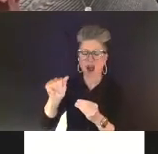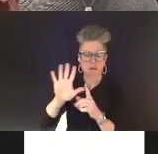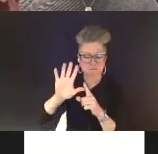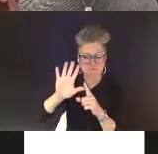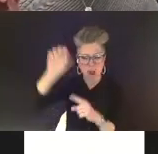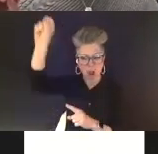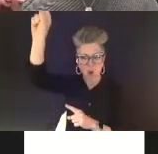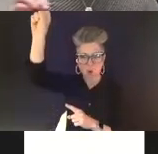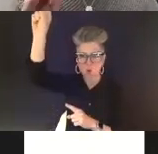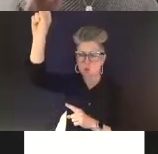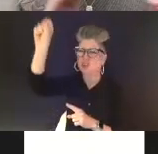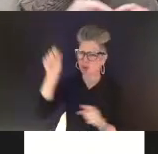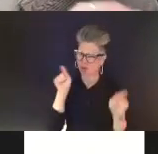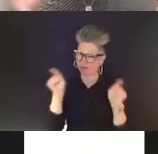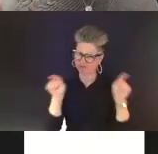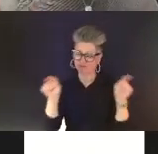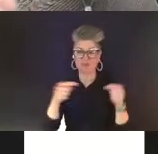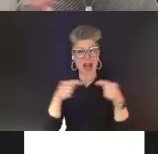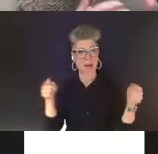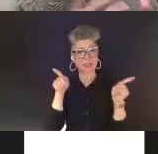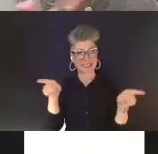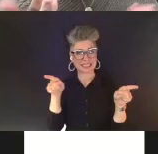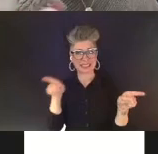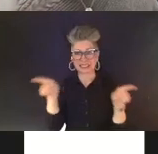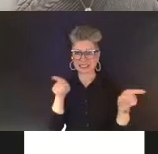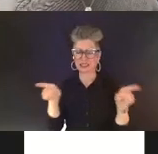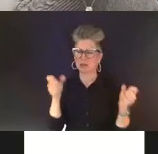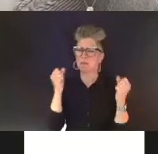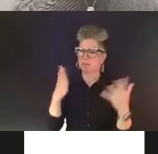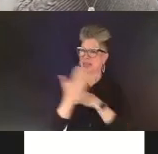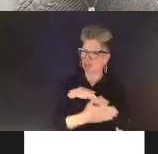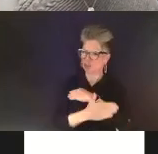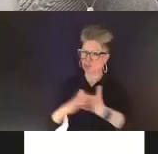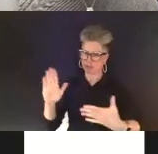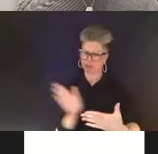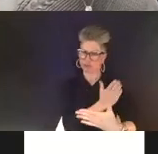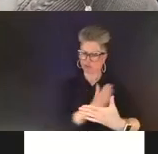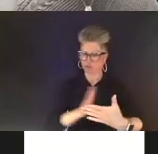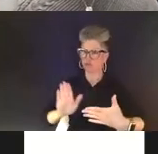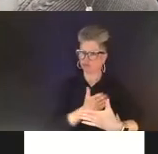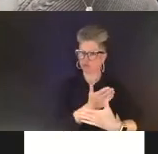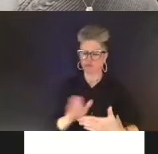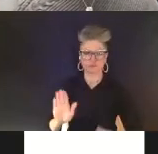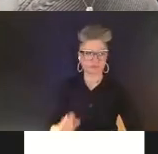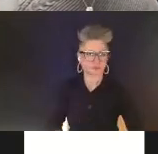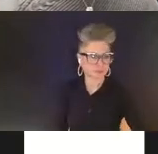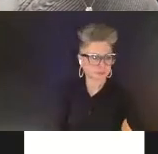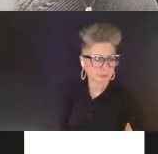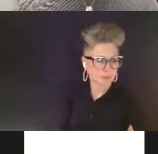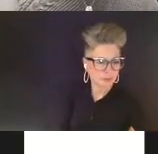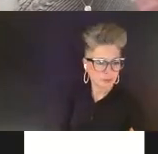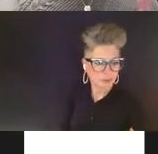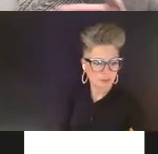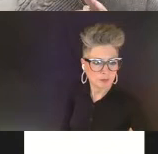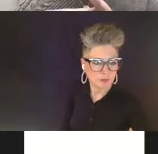spectrum, I would say, that we're seeing right now, and many of us are in between that. So this is what